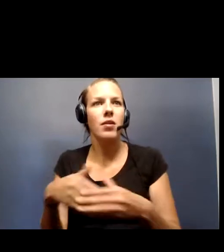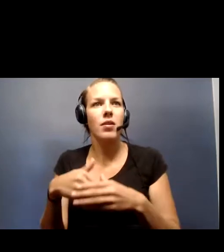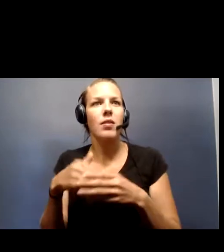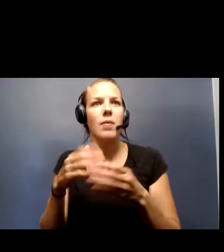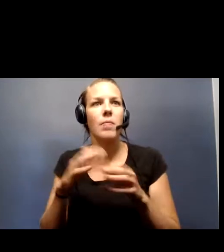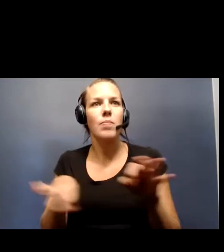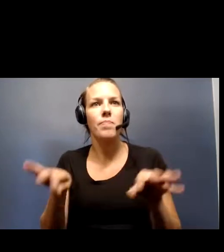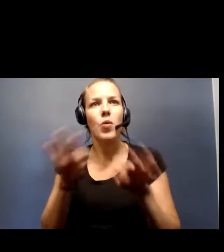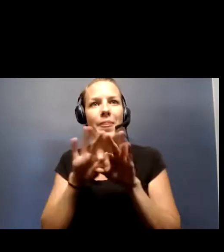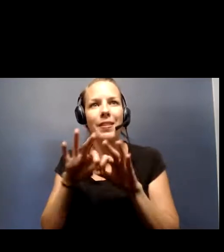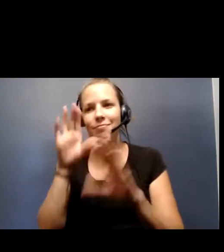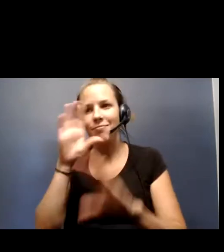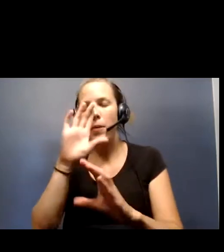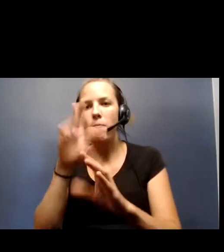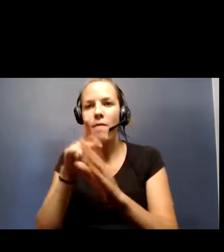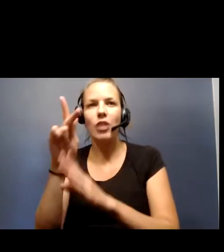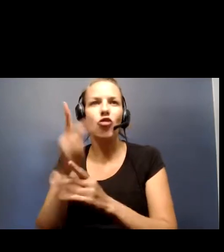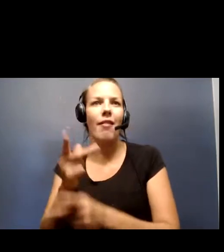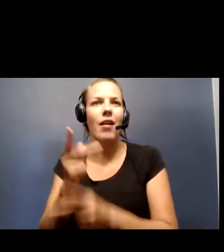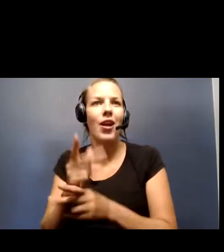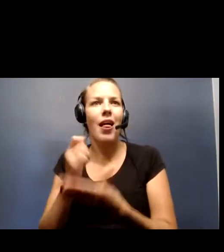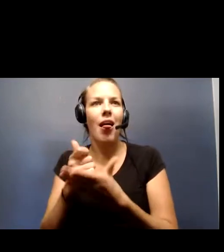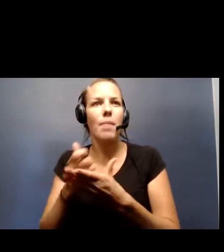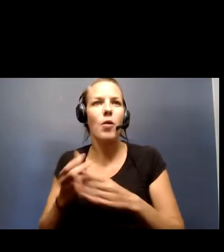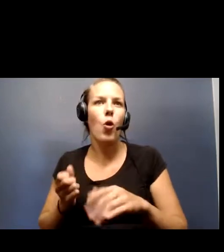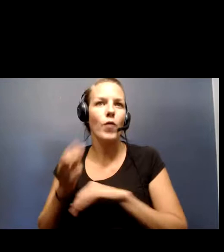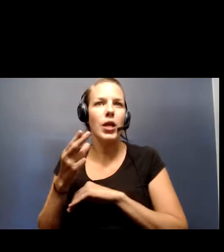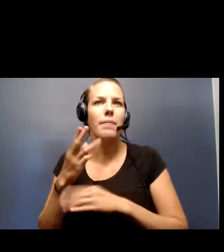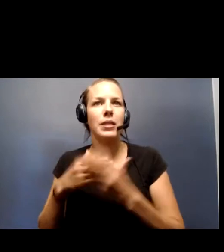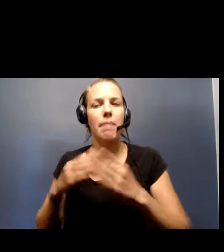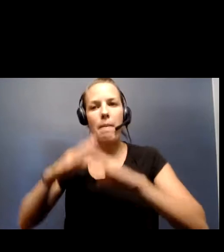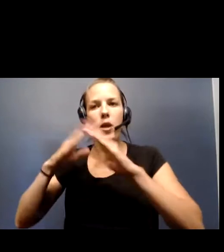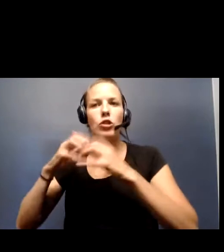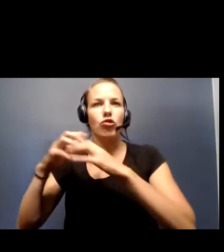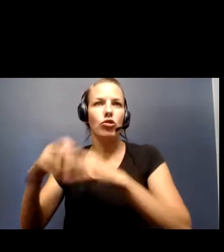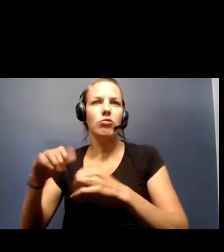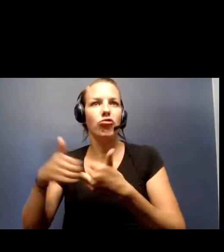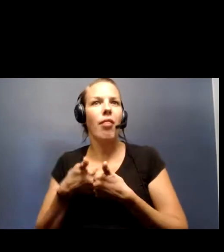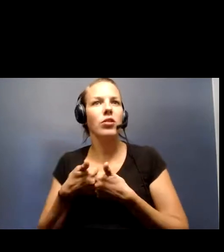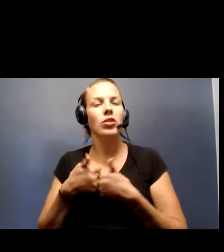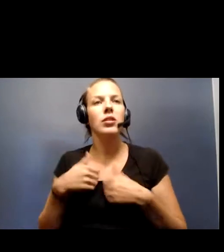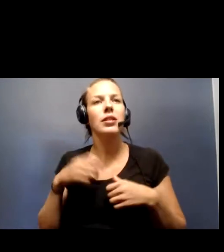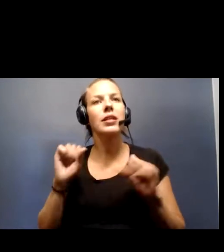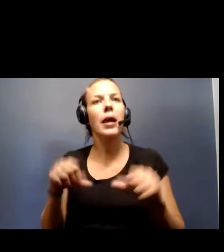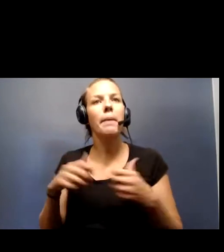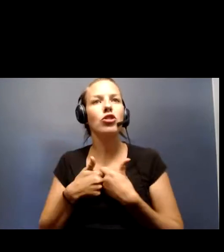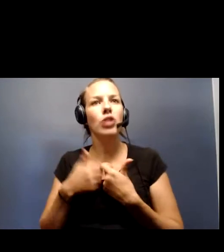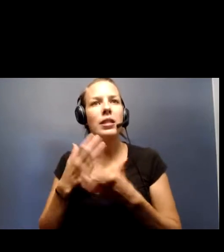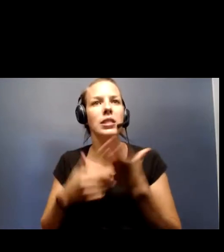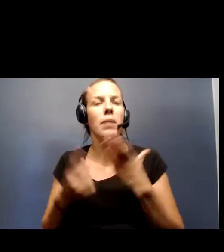seeking professional care so that you can help overcome some of those barriers and challenges. It can be very challenging if somebody